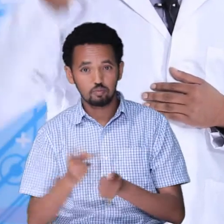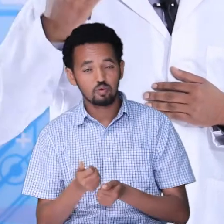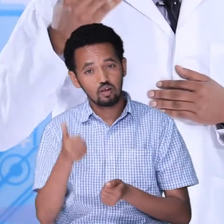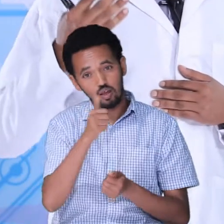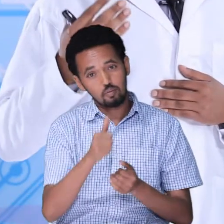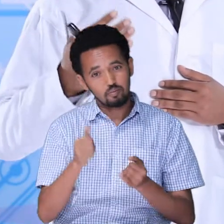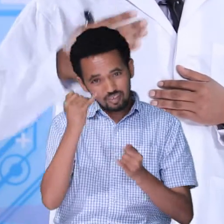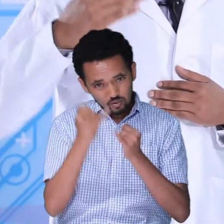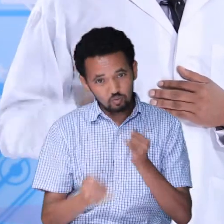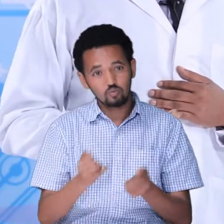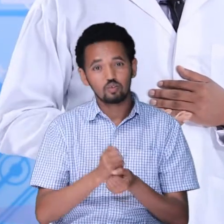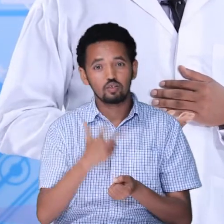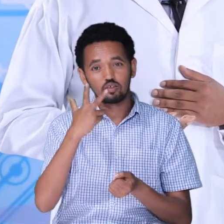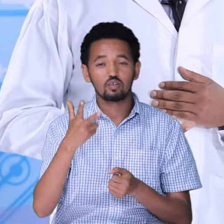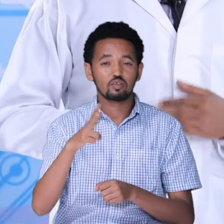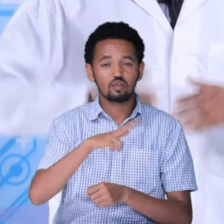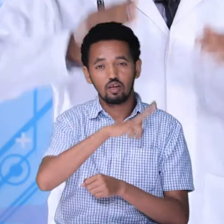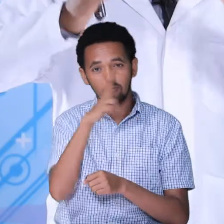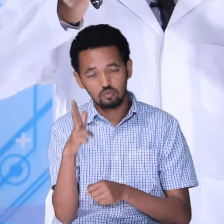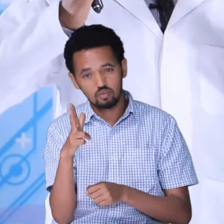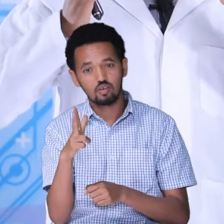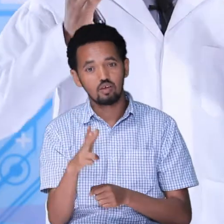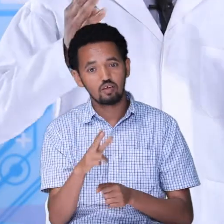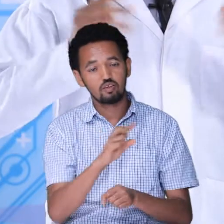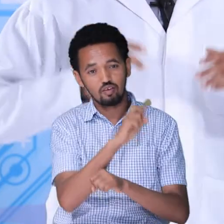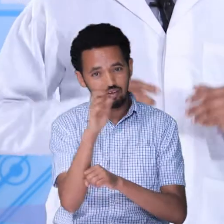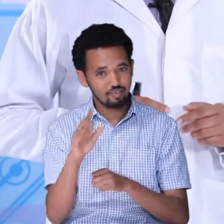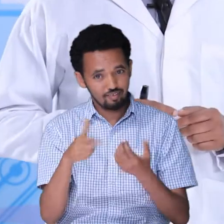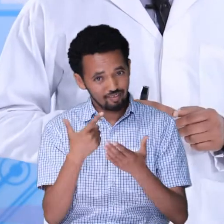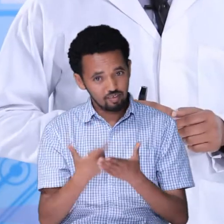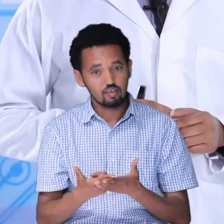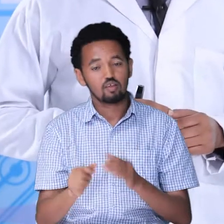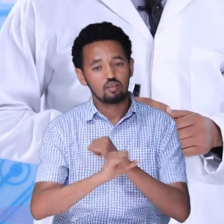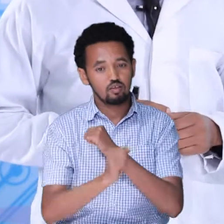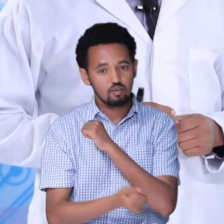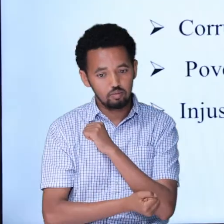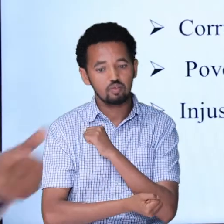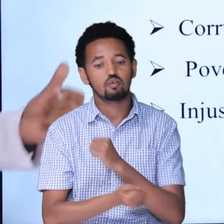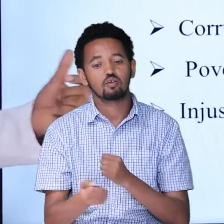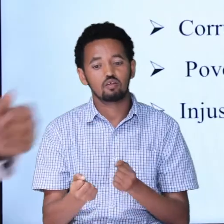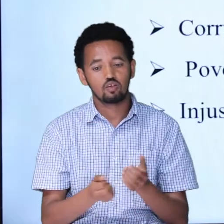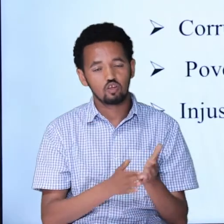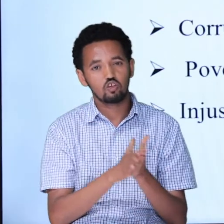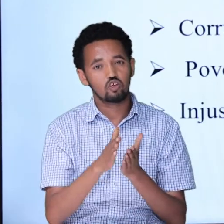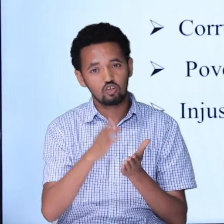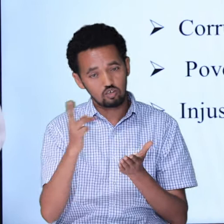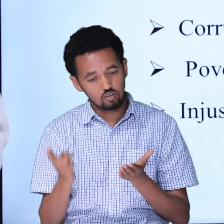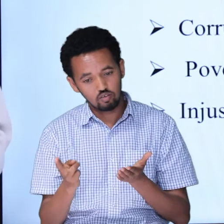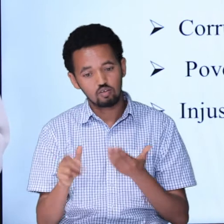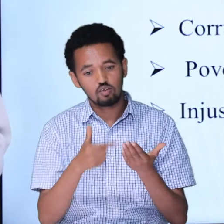to eat 3 times in a day. They did not fulfill the basic necessity. The other